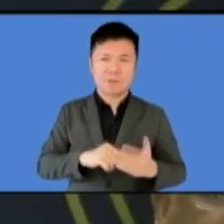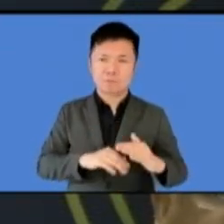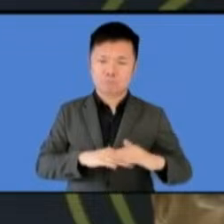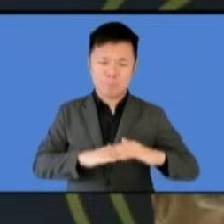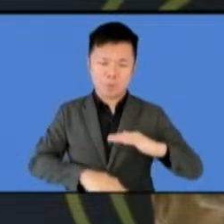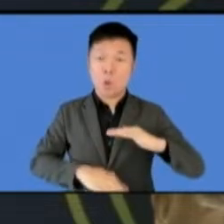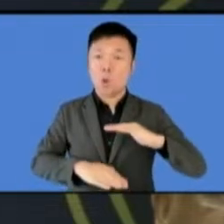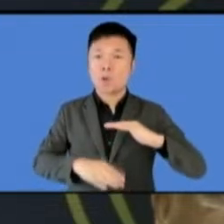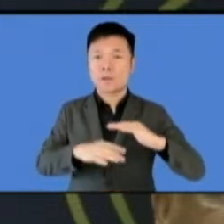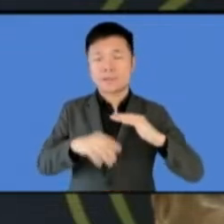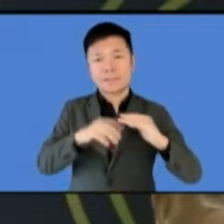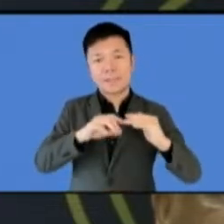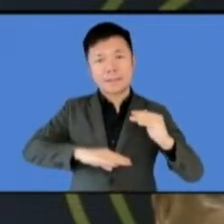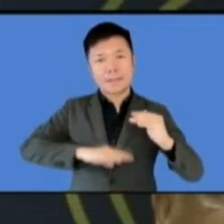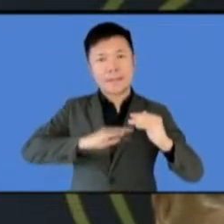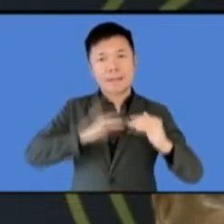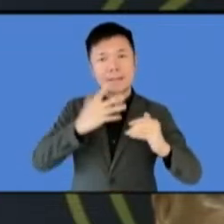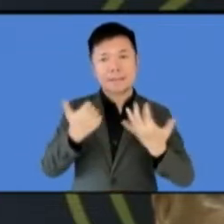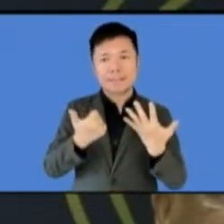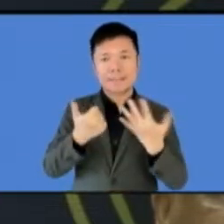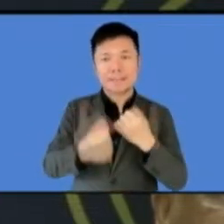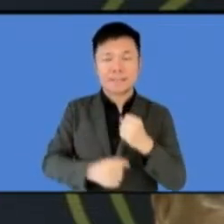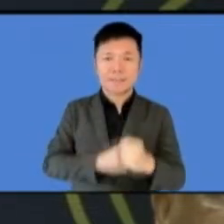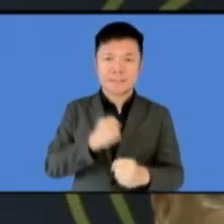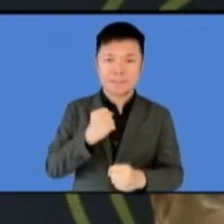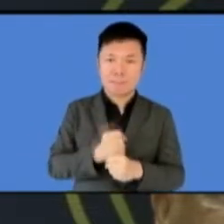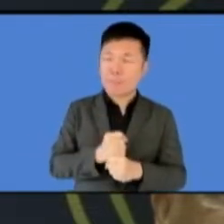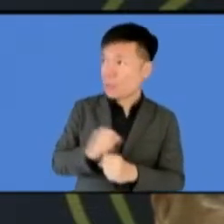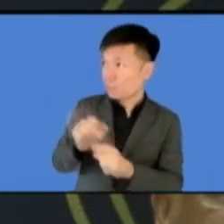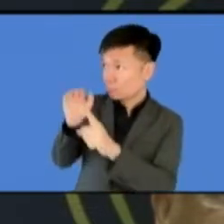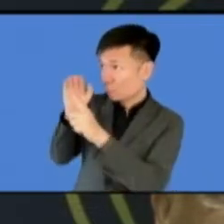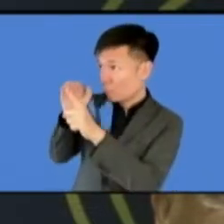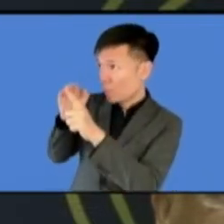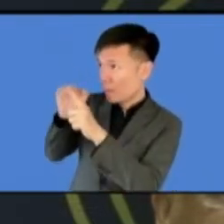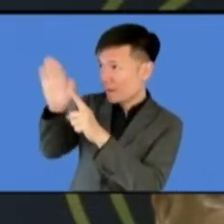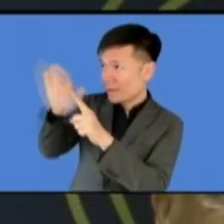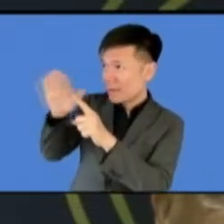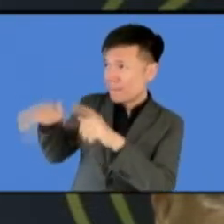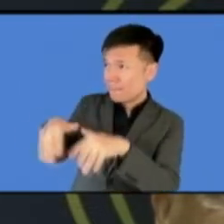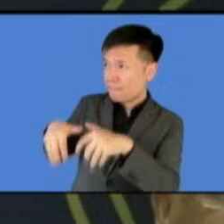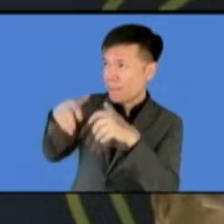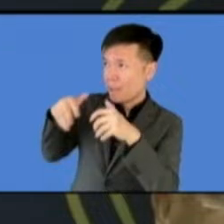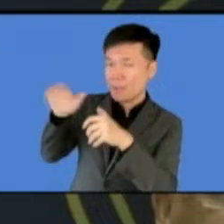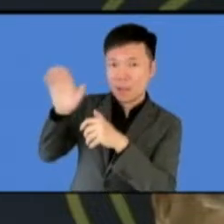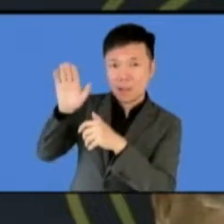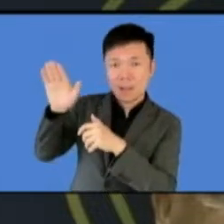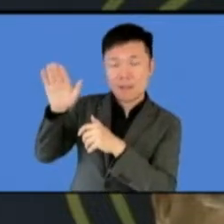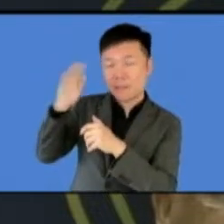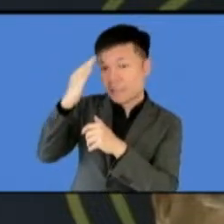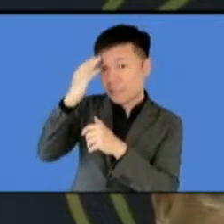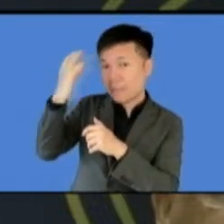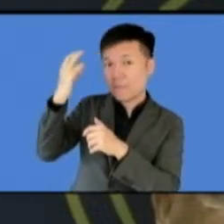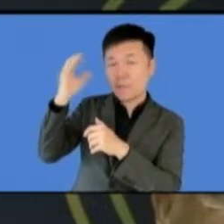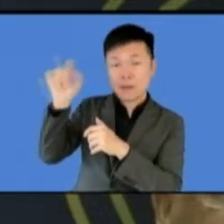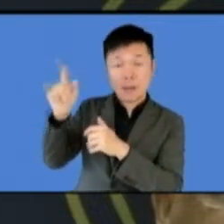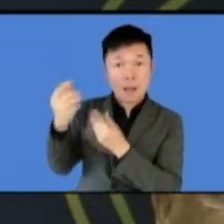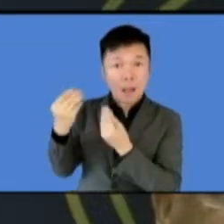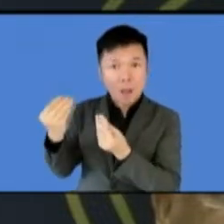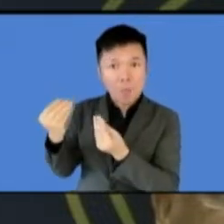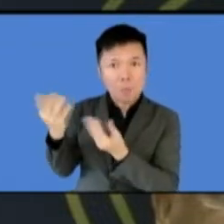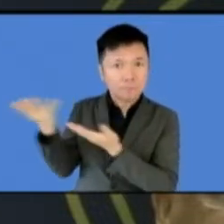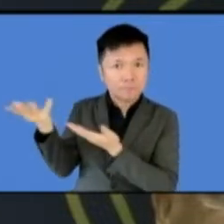that into the attention of the cabinet, you know, and to policy decision